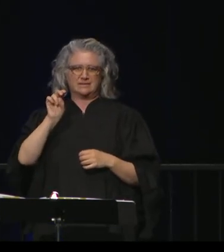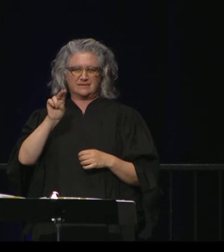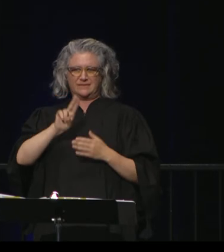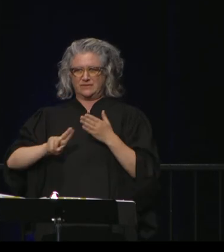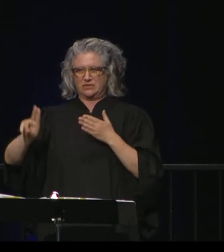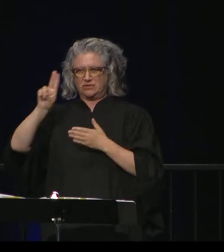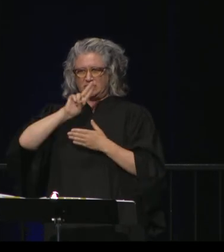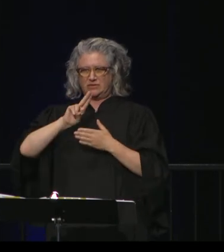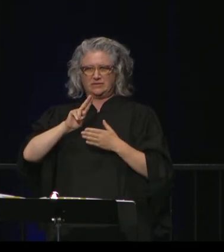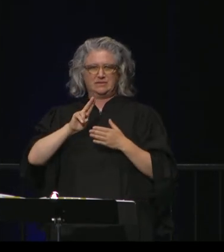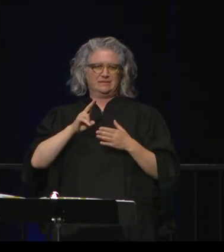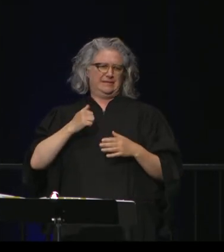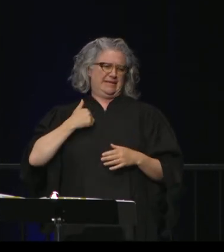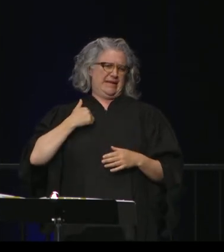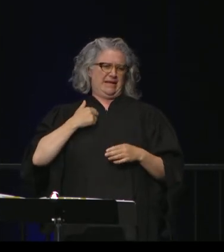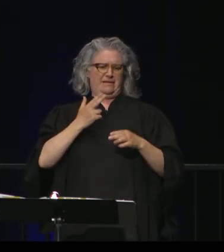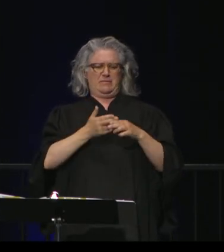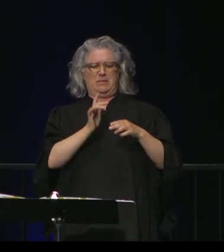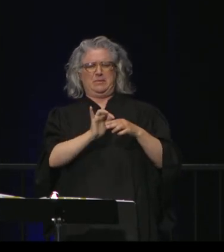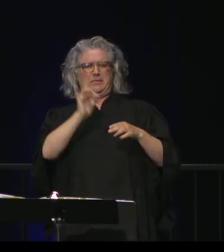academic institution.